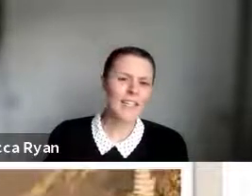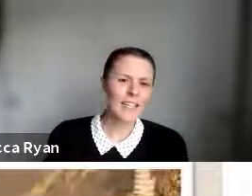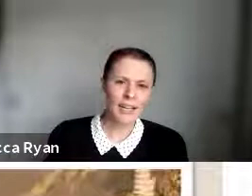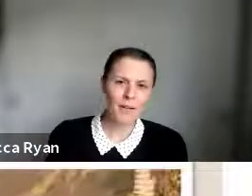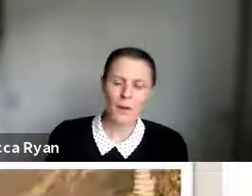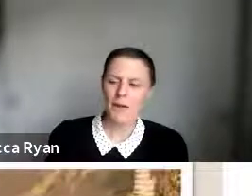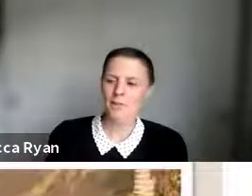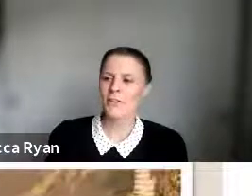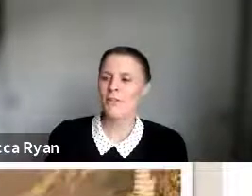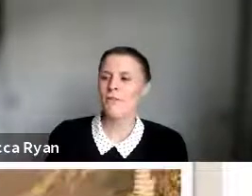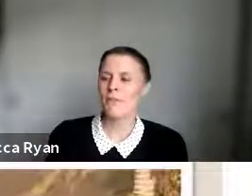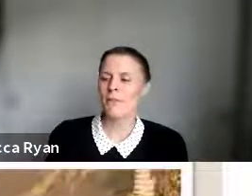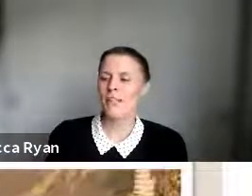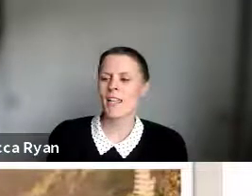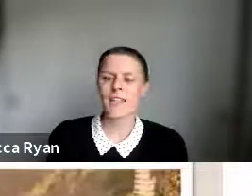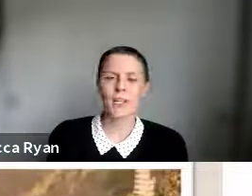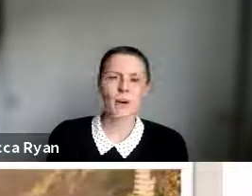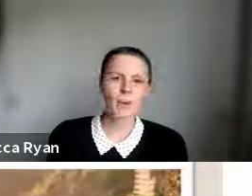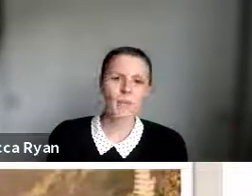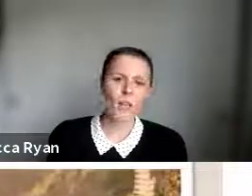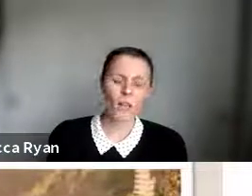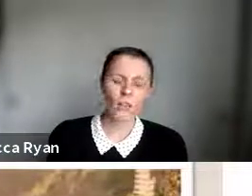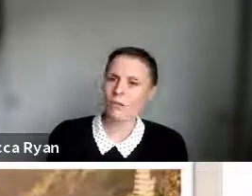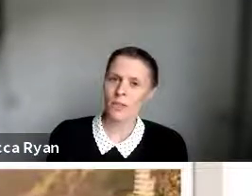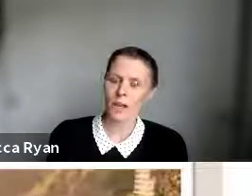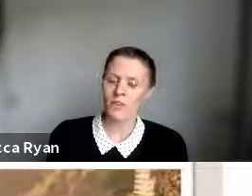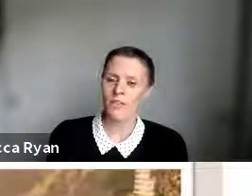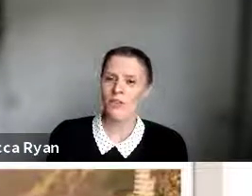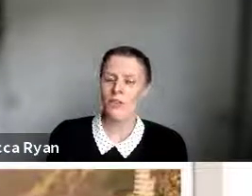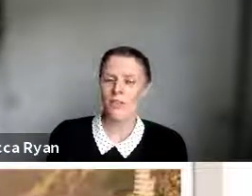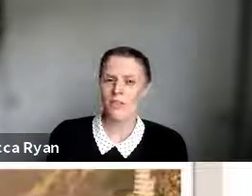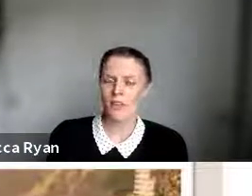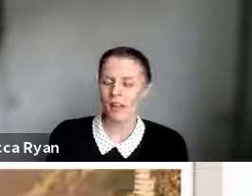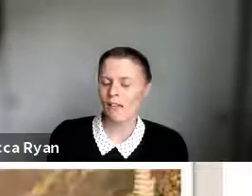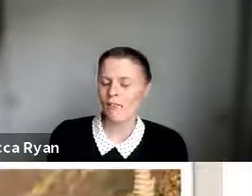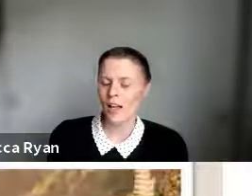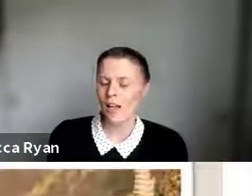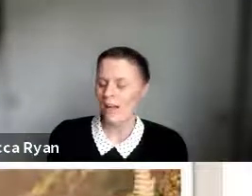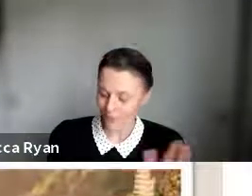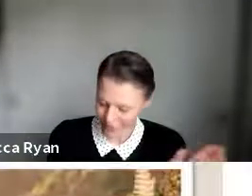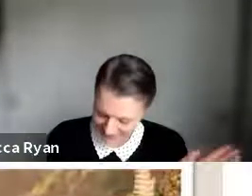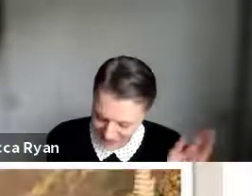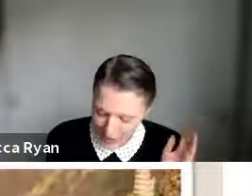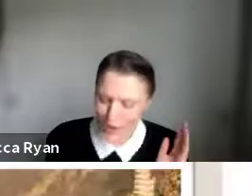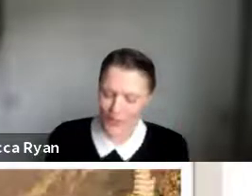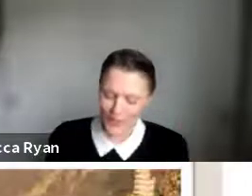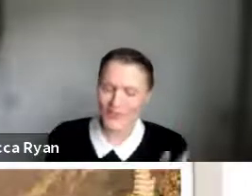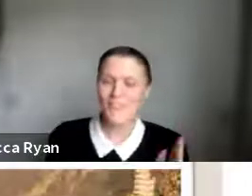me, I think again about my friends and family. I think about my father-in-law who we lost to this horrific